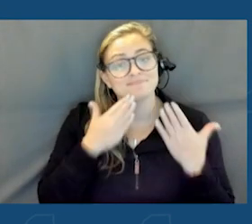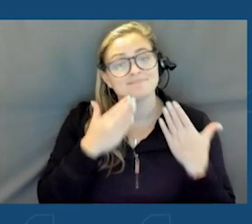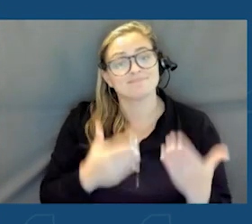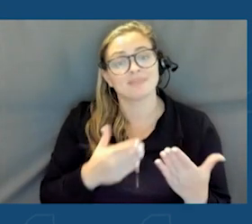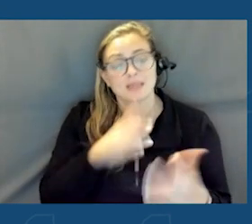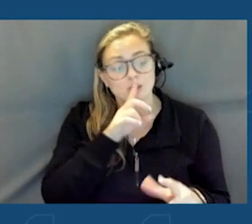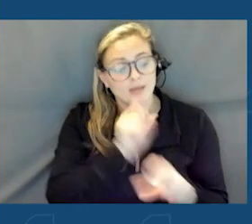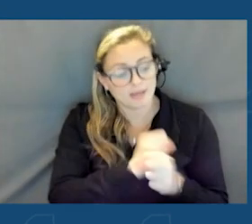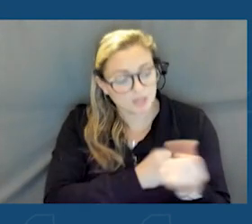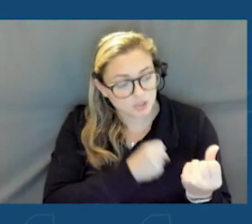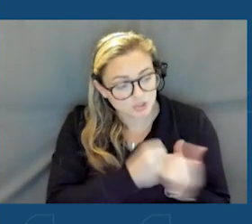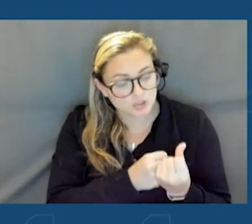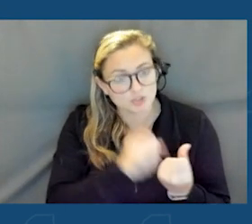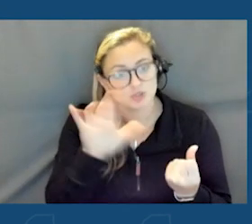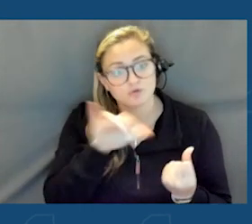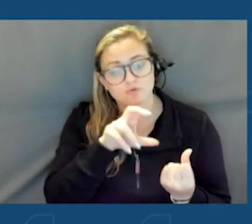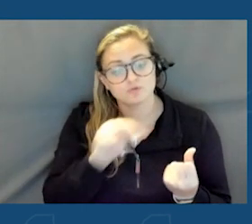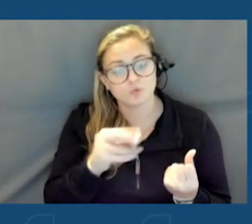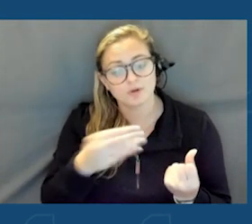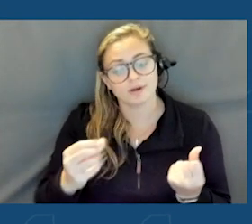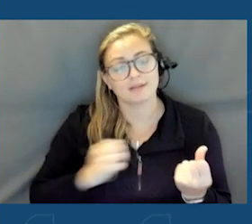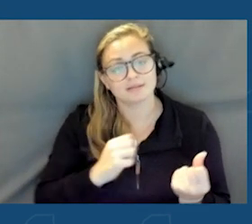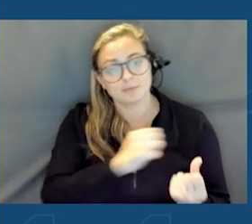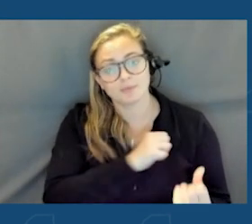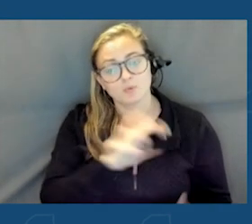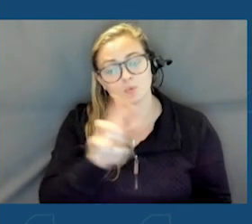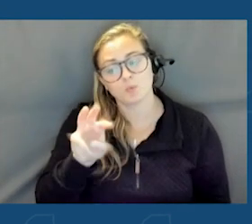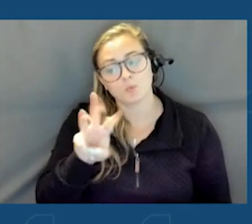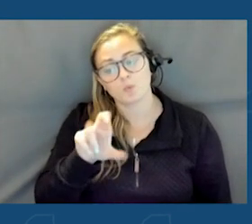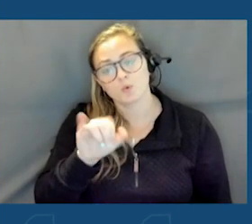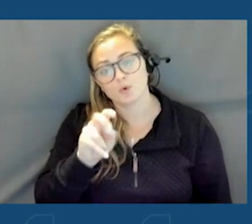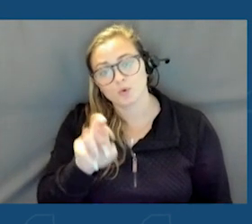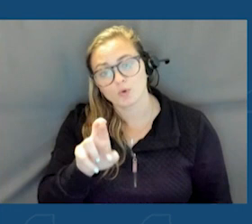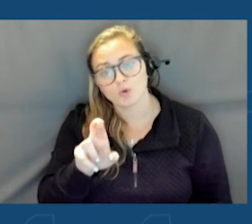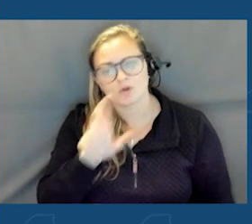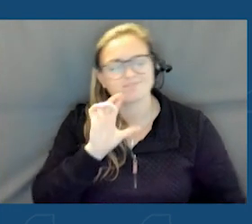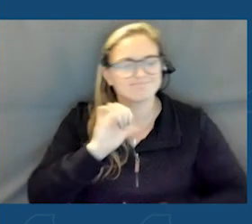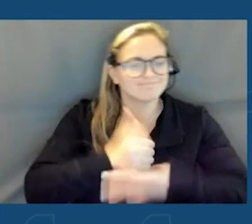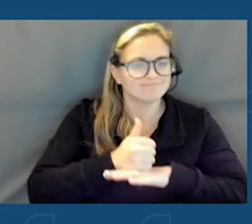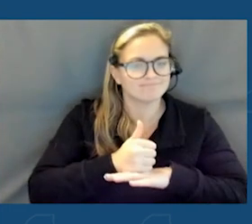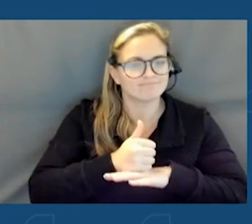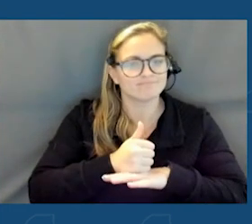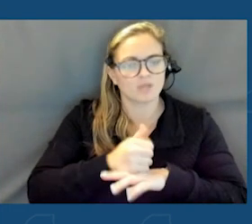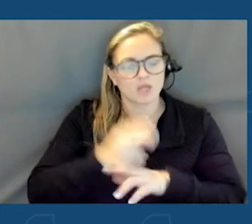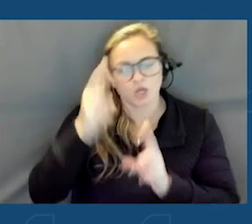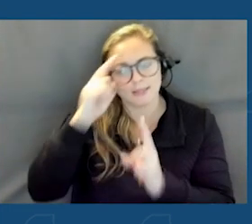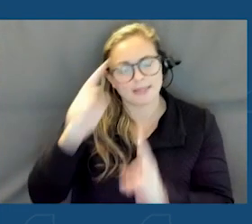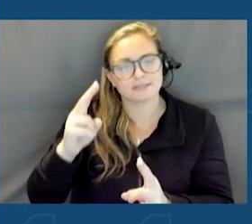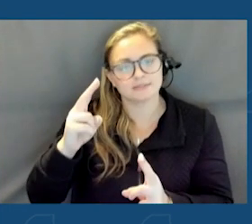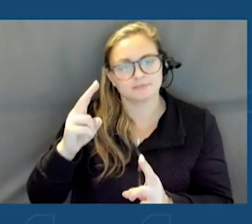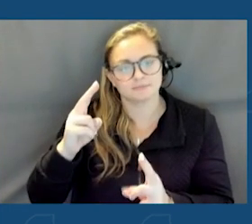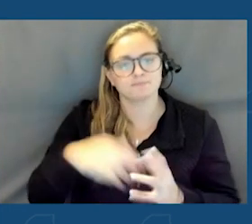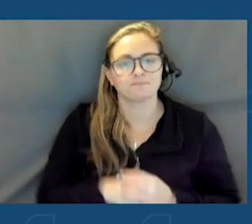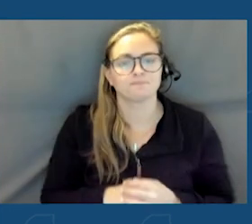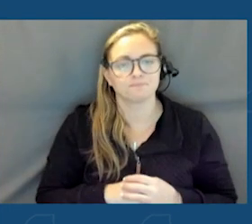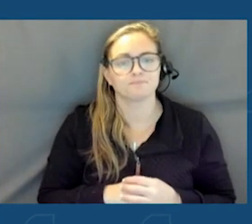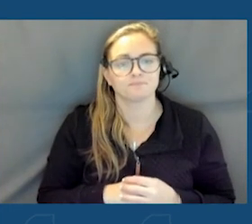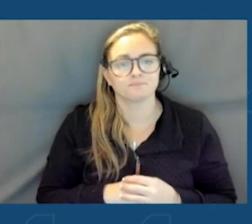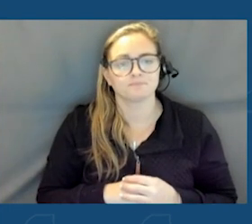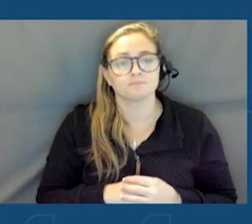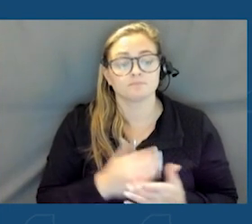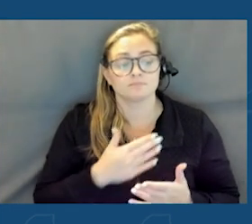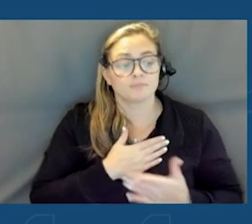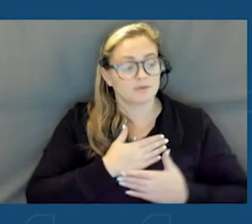of Senator Jordan and Assemblymember Warner, we're here to further cement Mrs. Whitney's legacy with this honor. It is now my pleasure